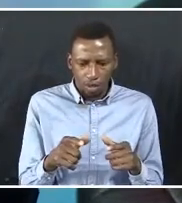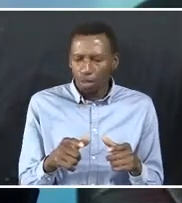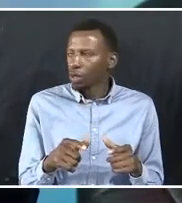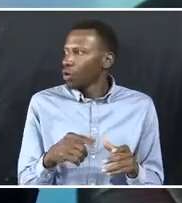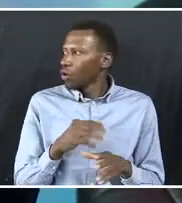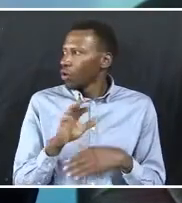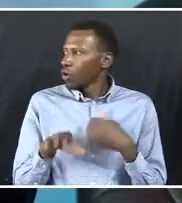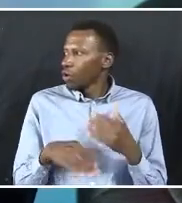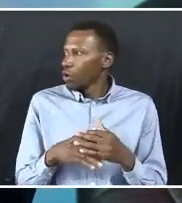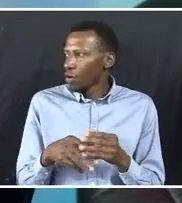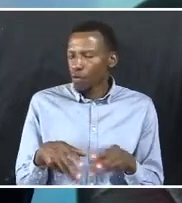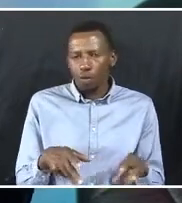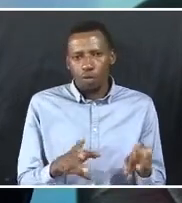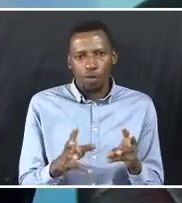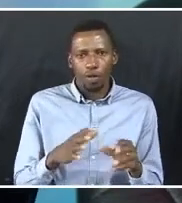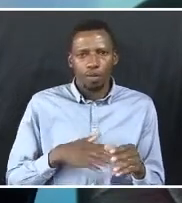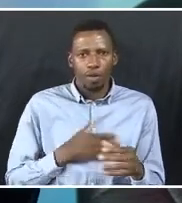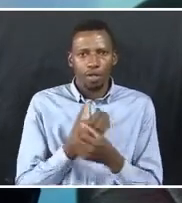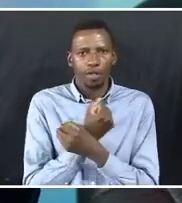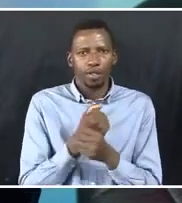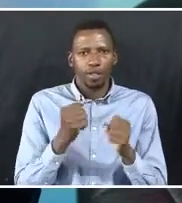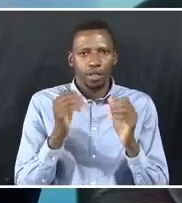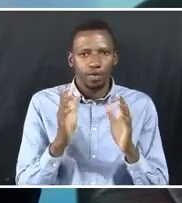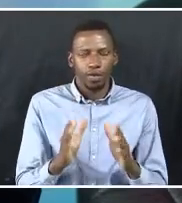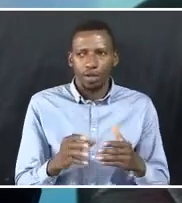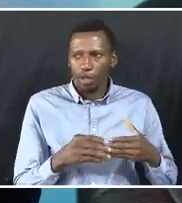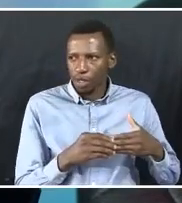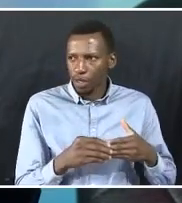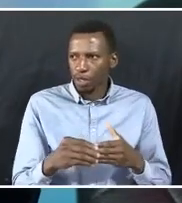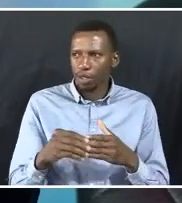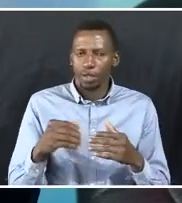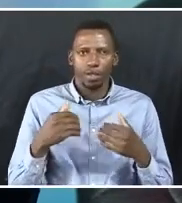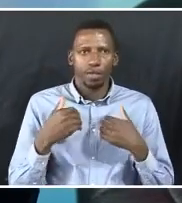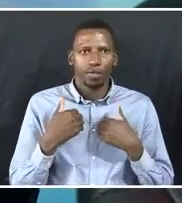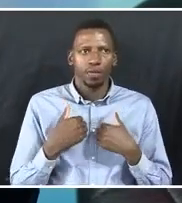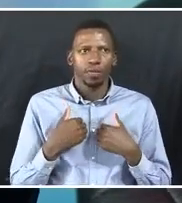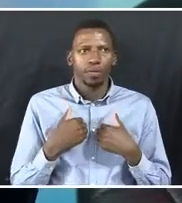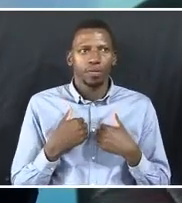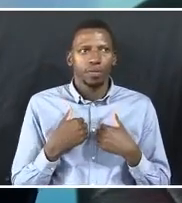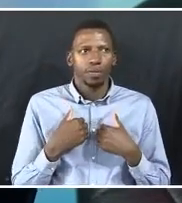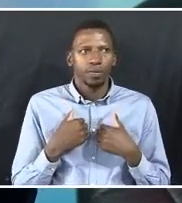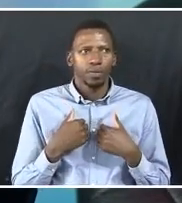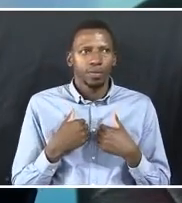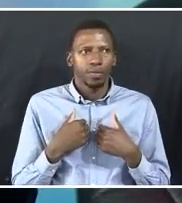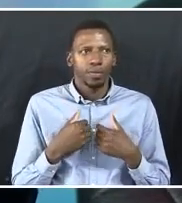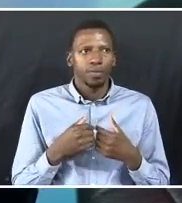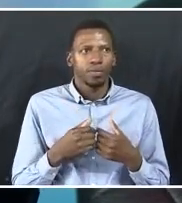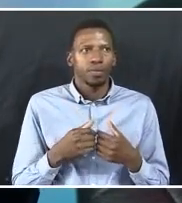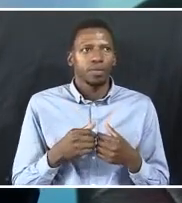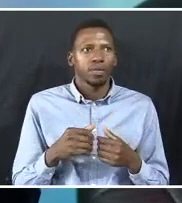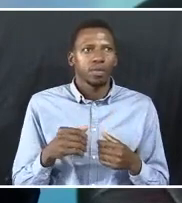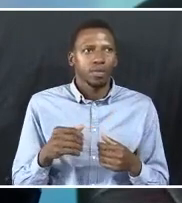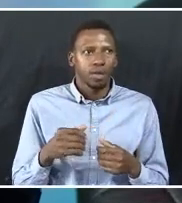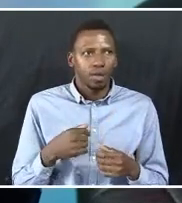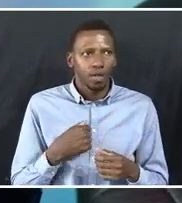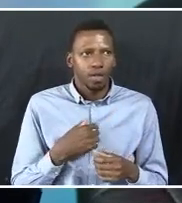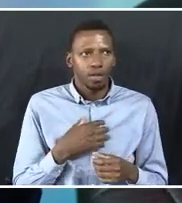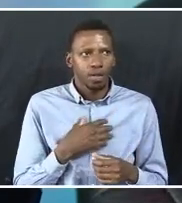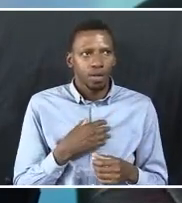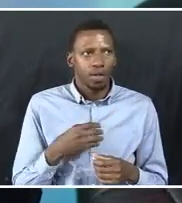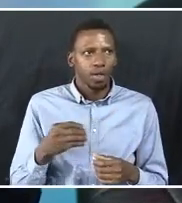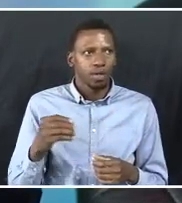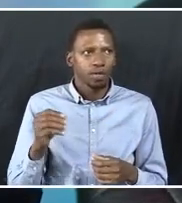my Savior leads me. What have I to ask beside? Can